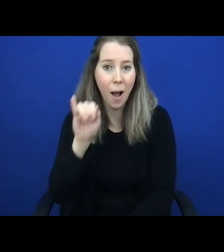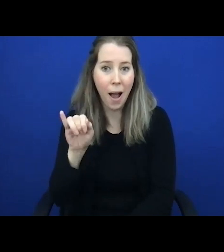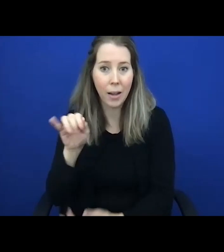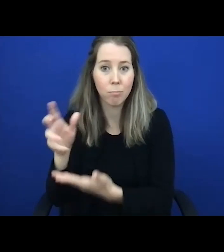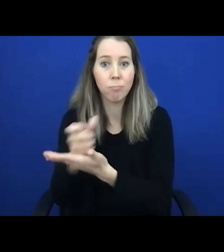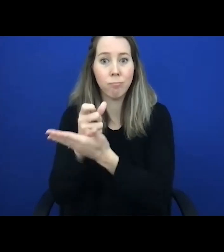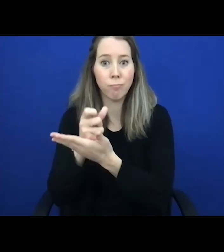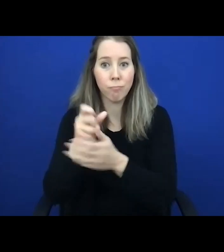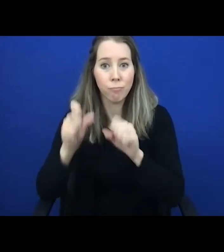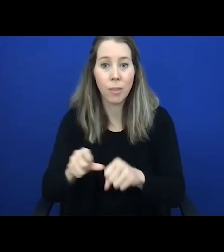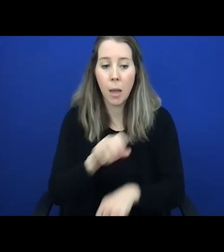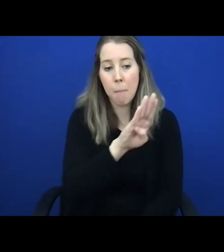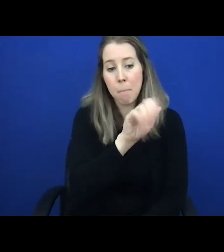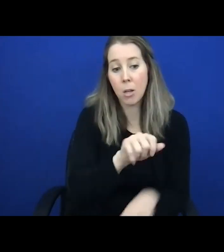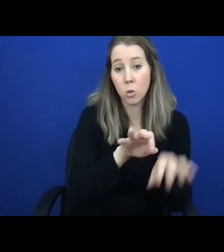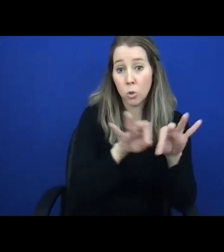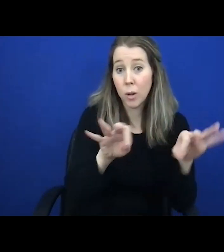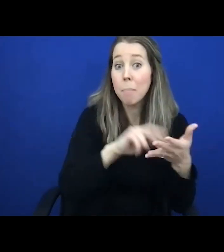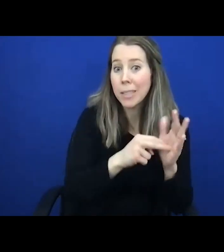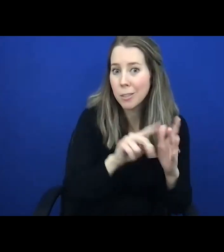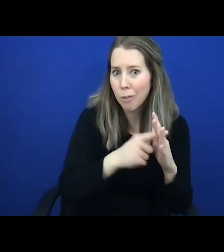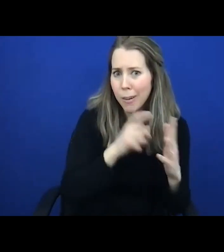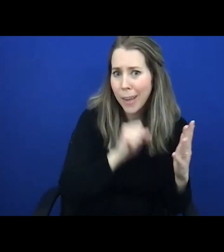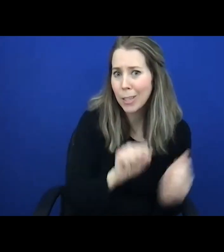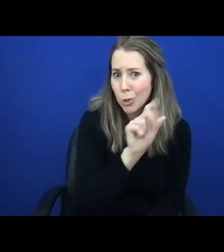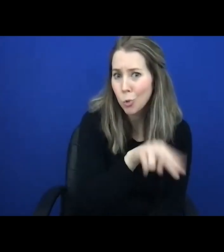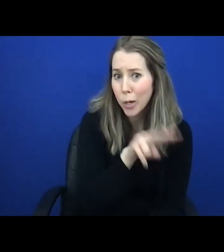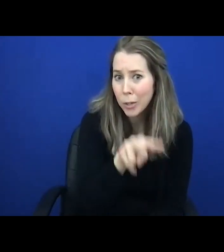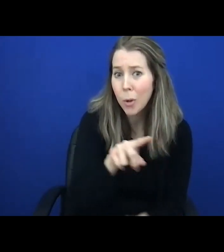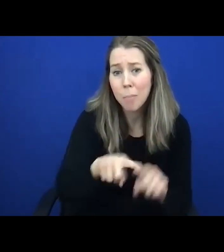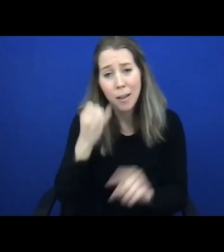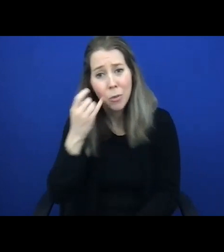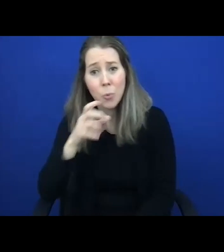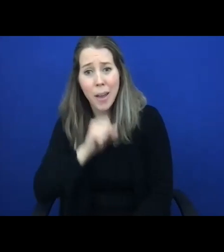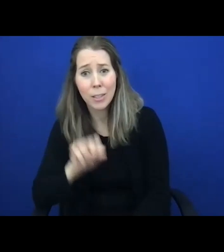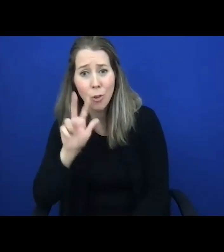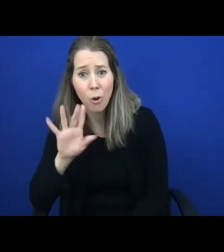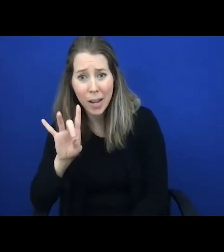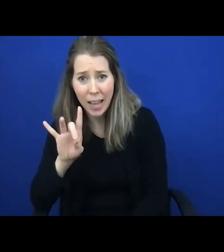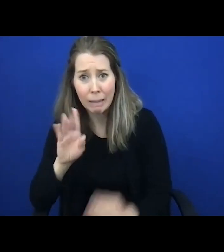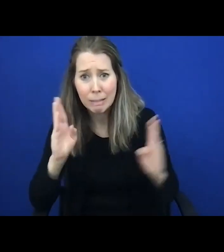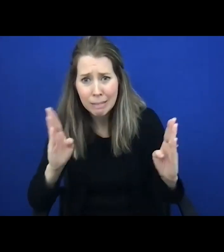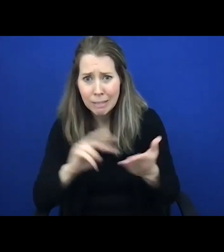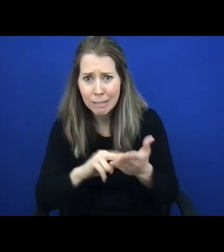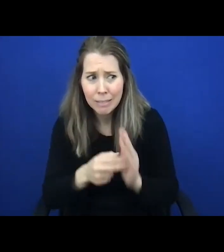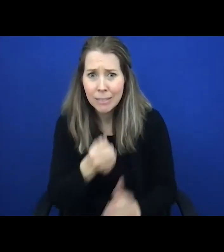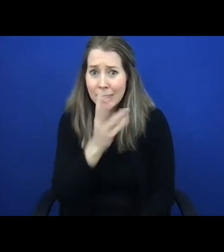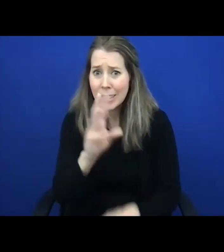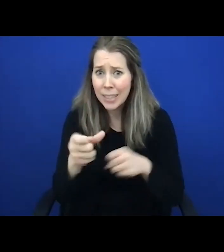are usually based on starting at 22. Well, if your average age is 38, there's 16 years